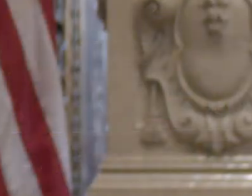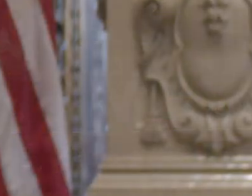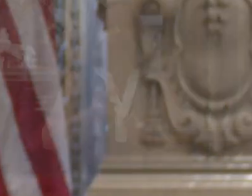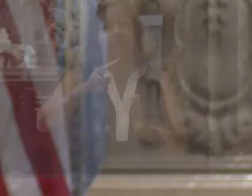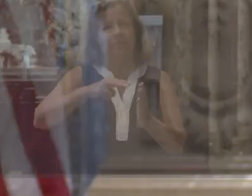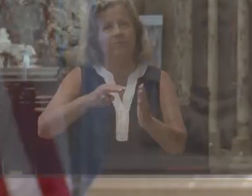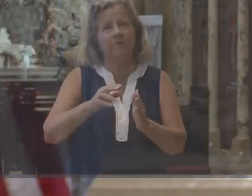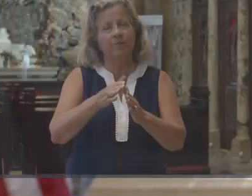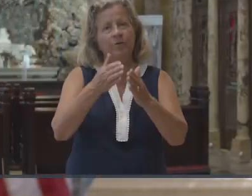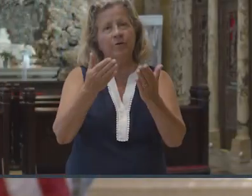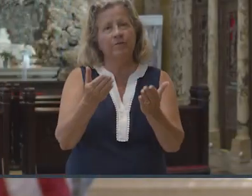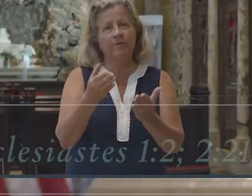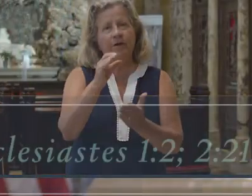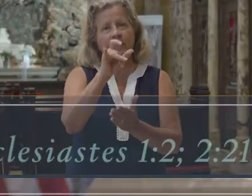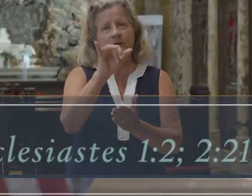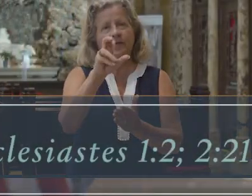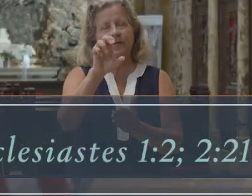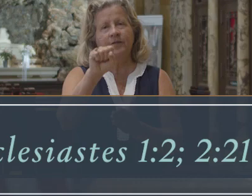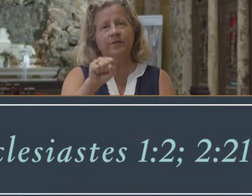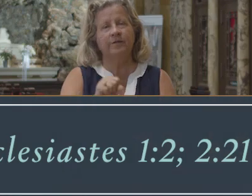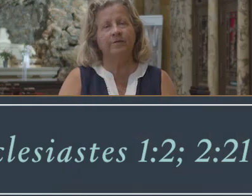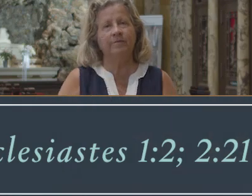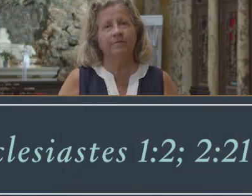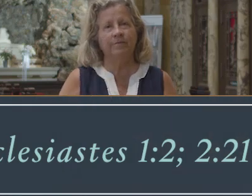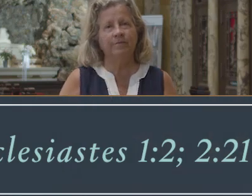A reading from the book of Ecclesiastes.